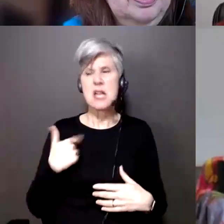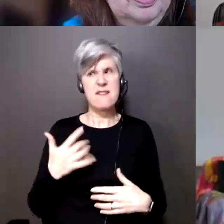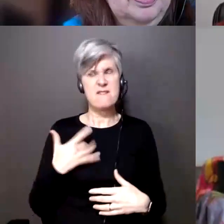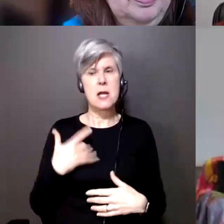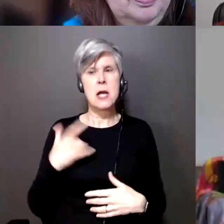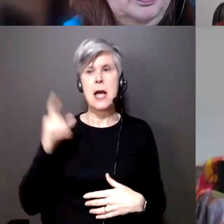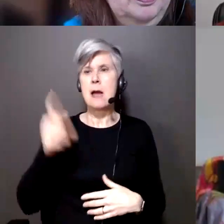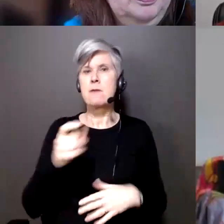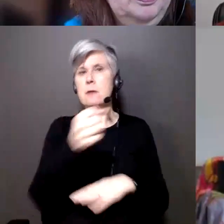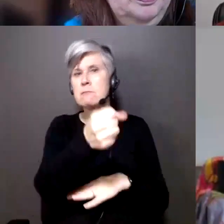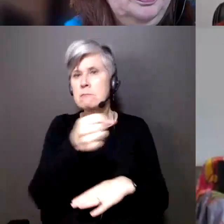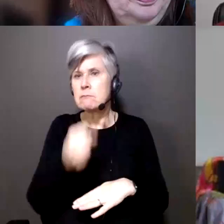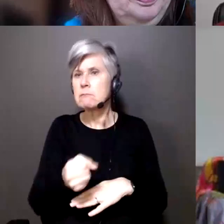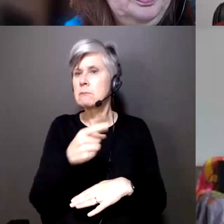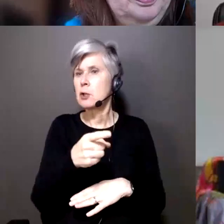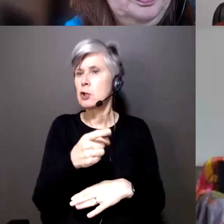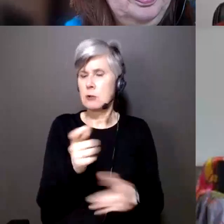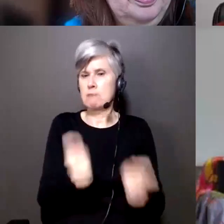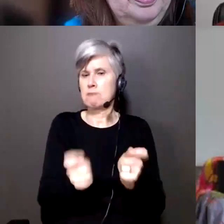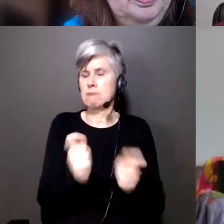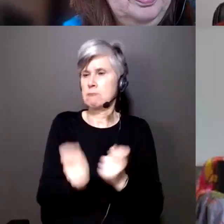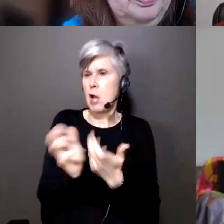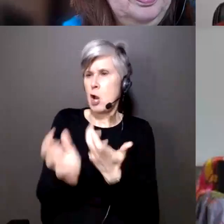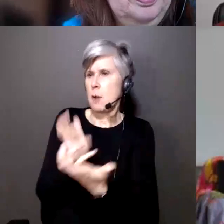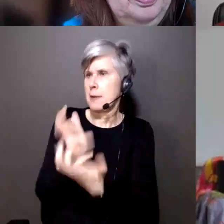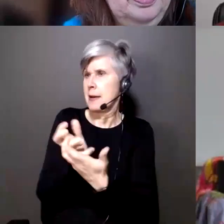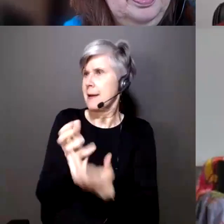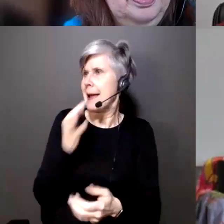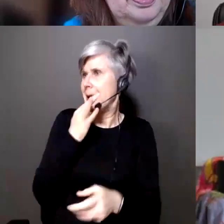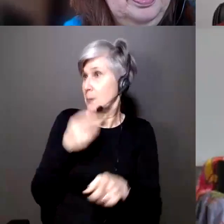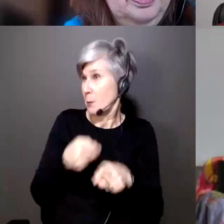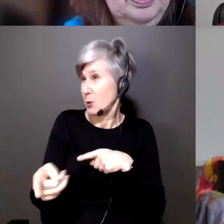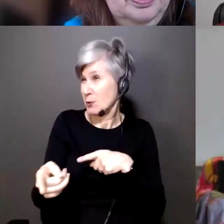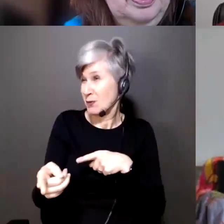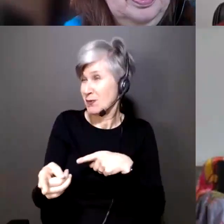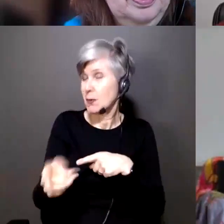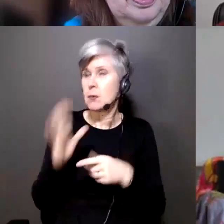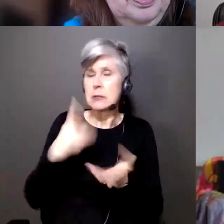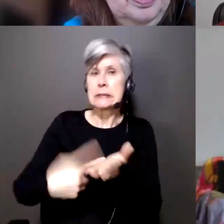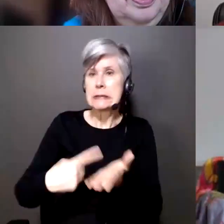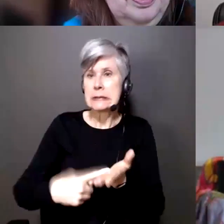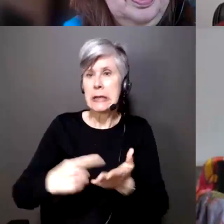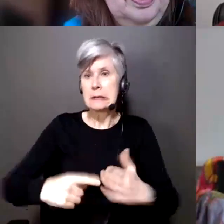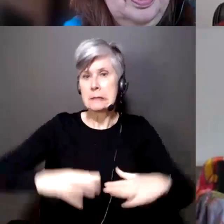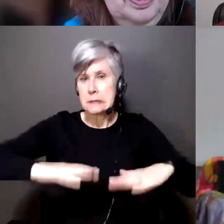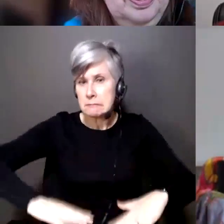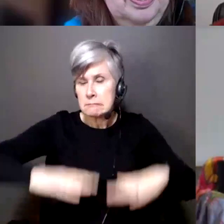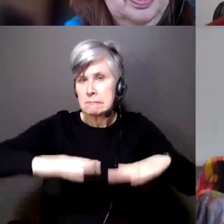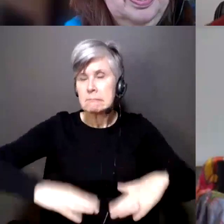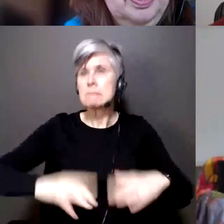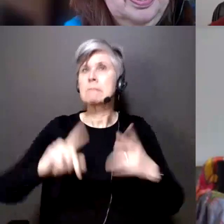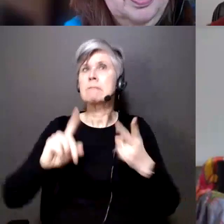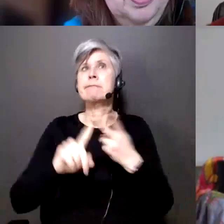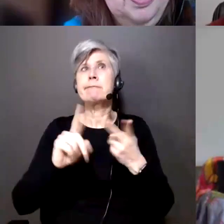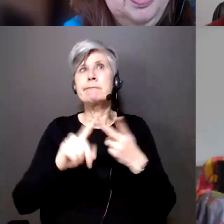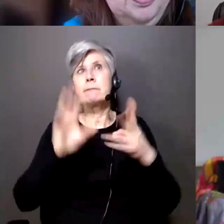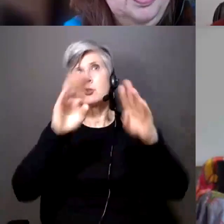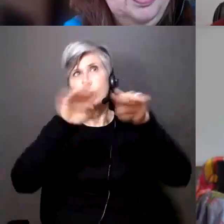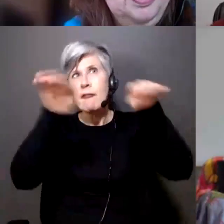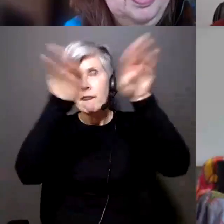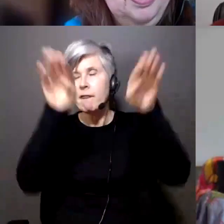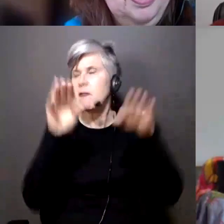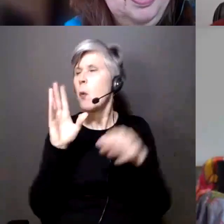some solutions to the shelf and the cabinet issues. Let's start by setting up a meeting with a workplace accommodation specialist, and